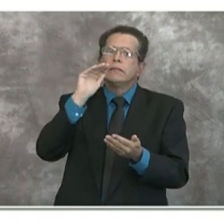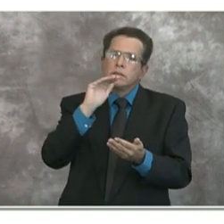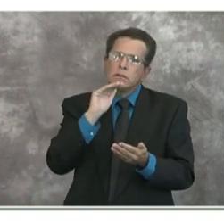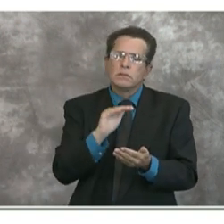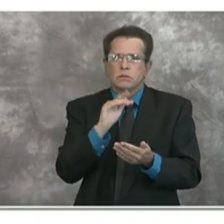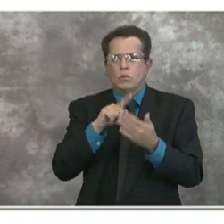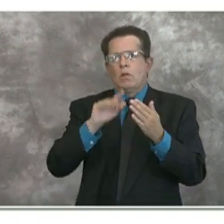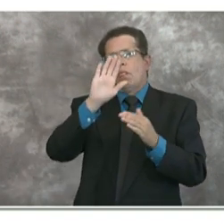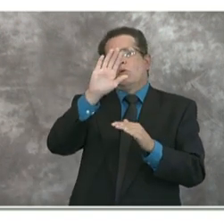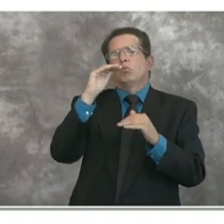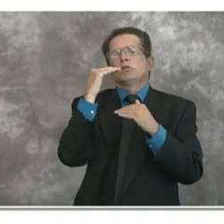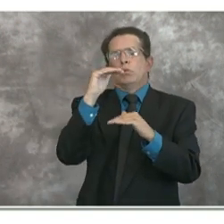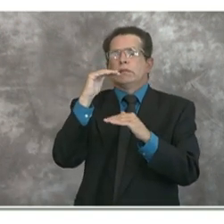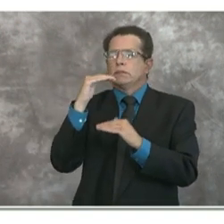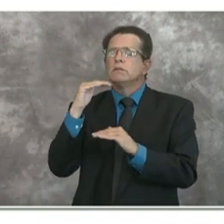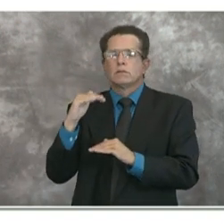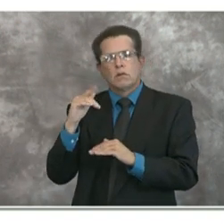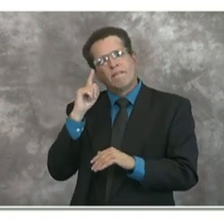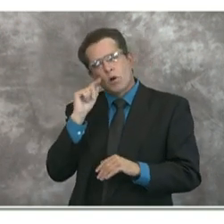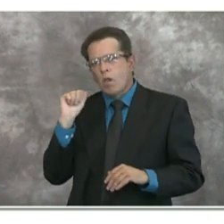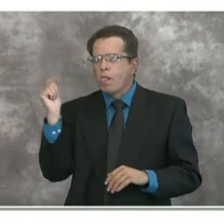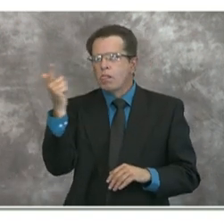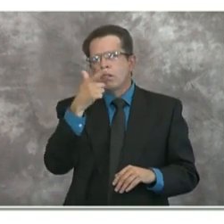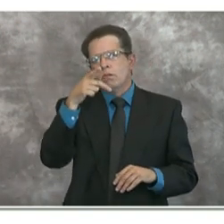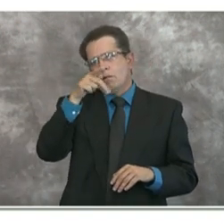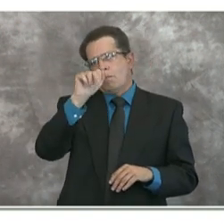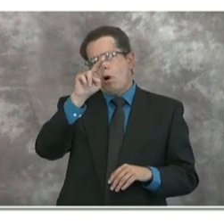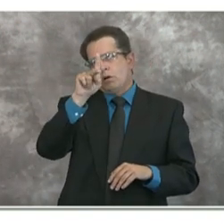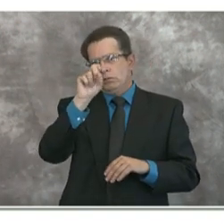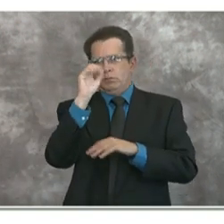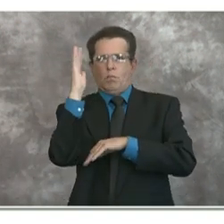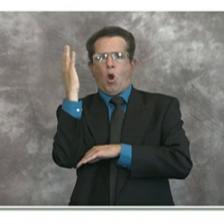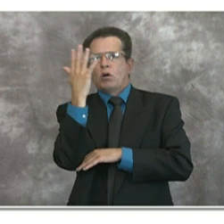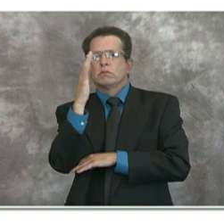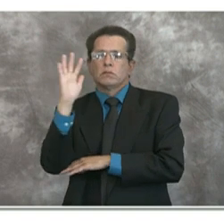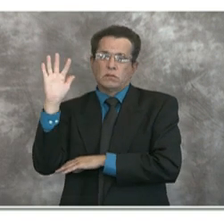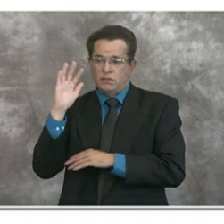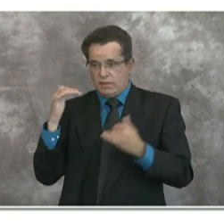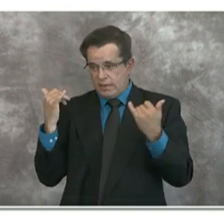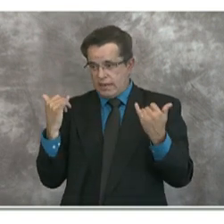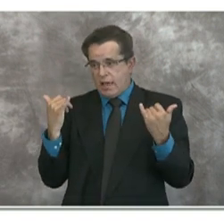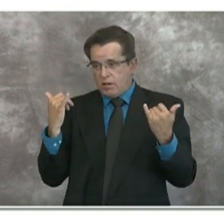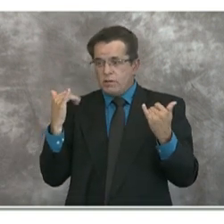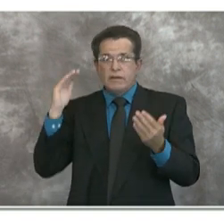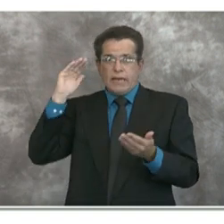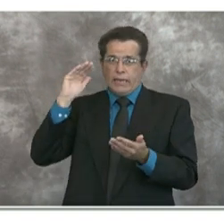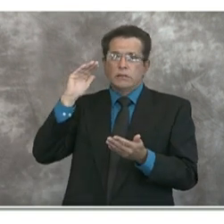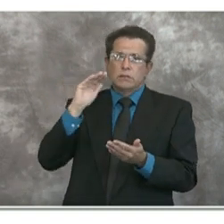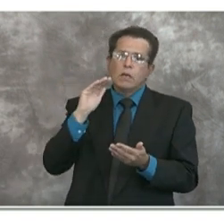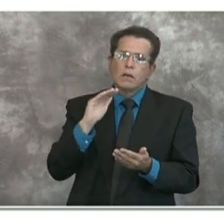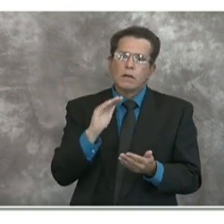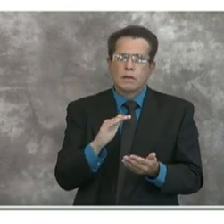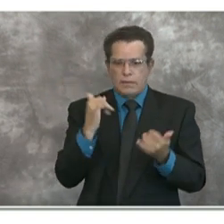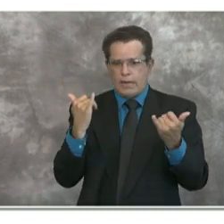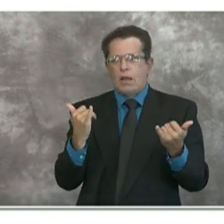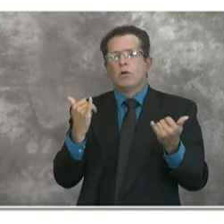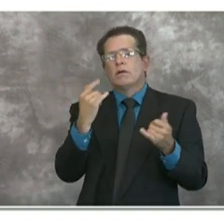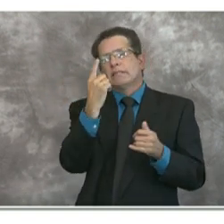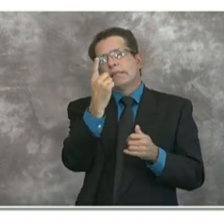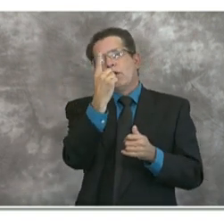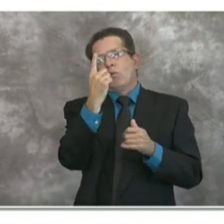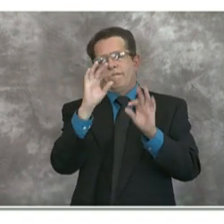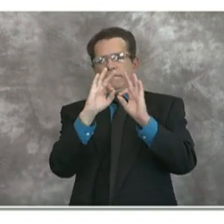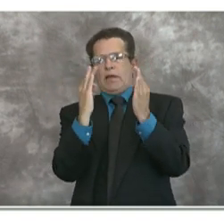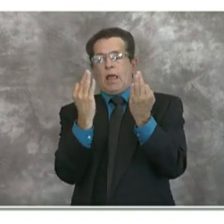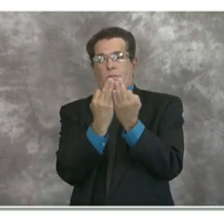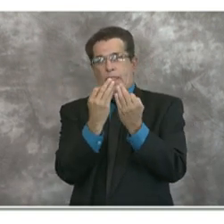countywide restrictions that applied to all parks. And so those that we are easing in this current restriction are single family